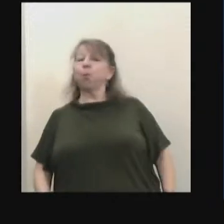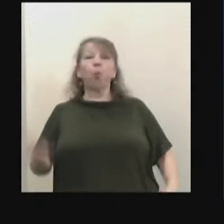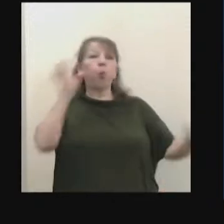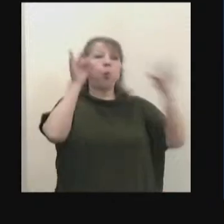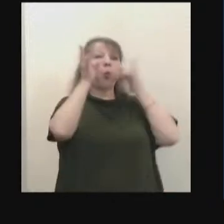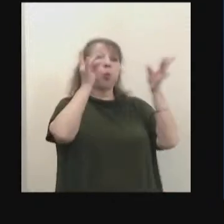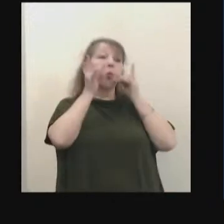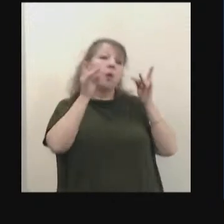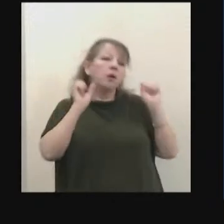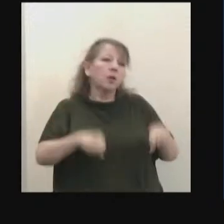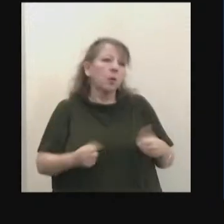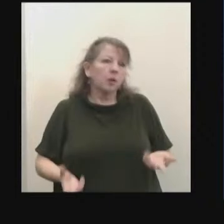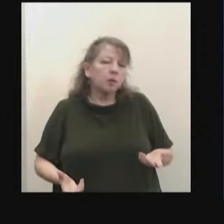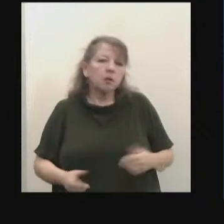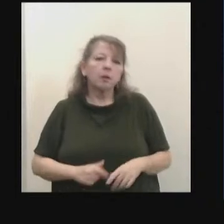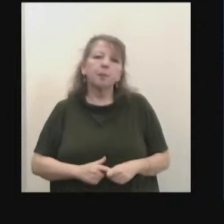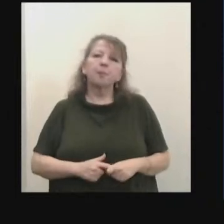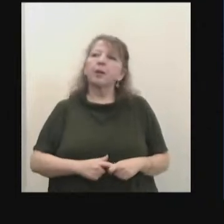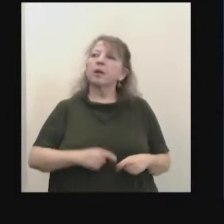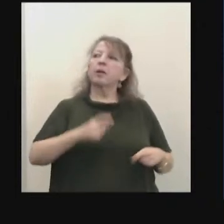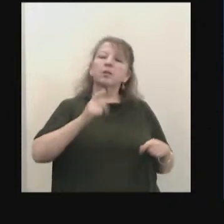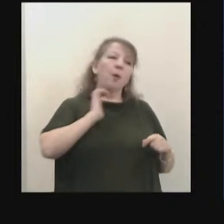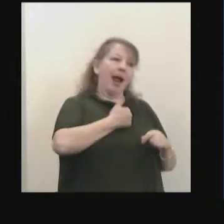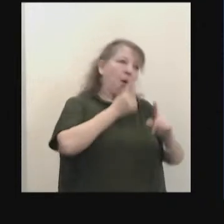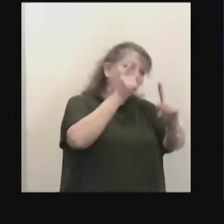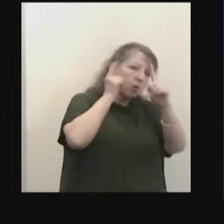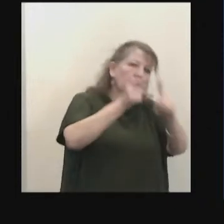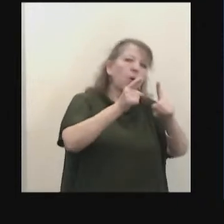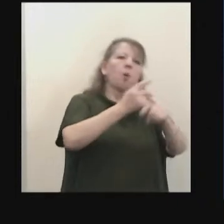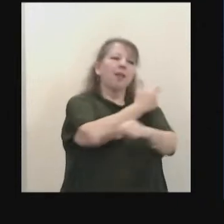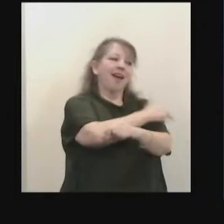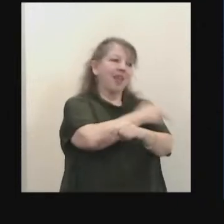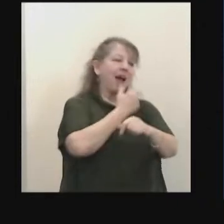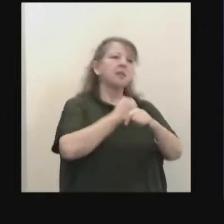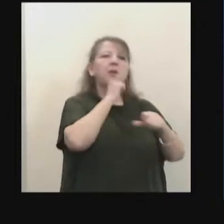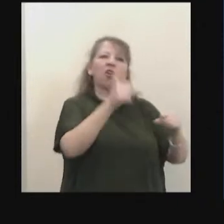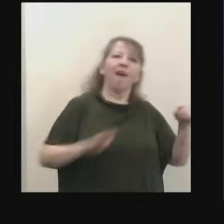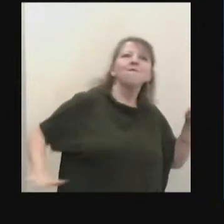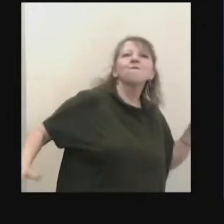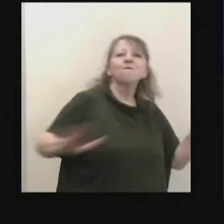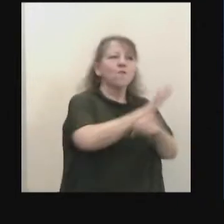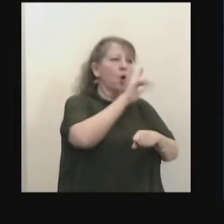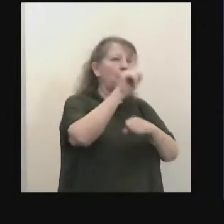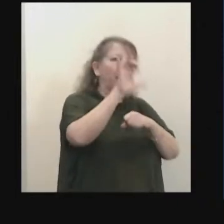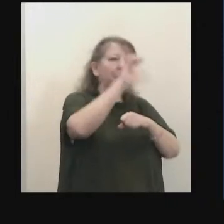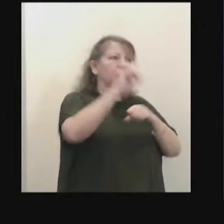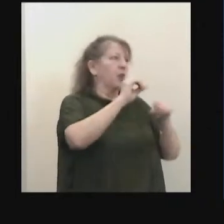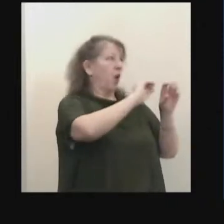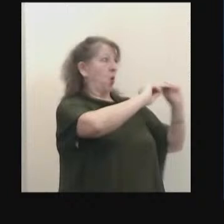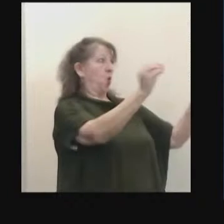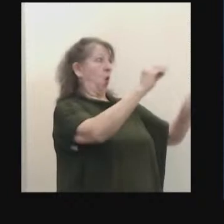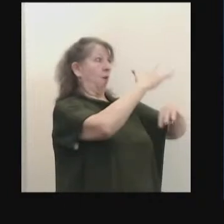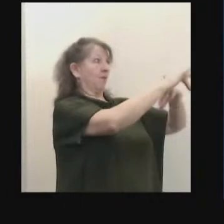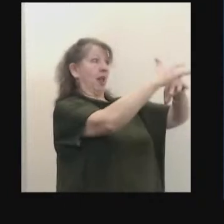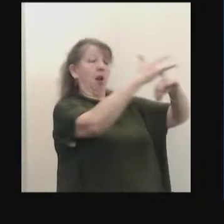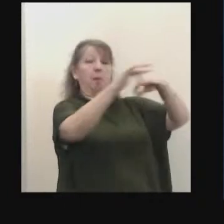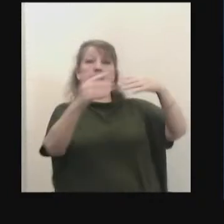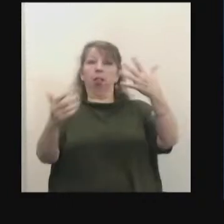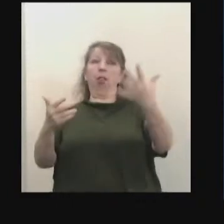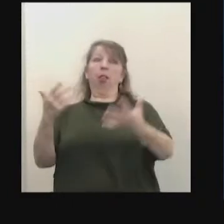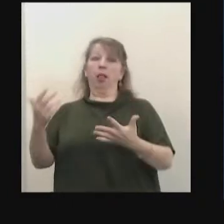the hospital bed counts so that they do not get overrun. And then now we're not talking about an 8 or 12